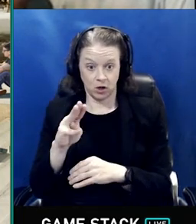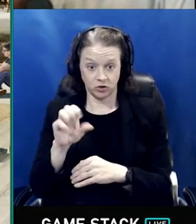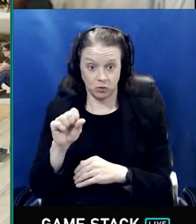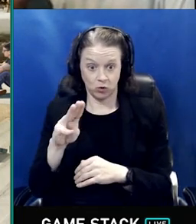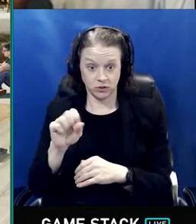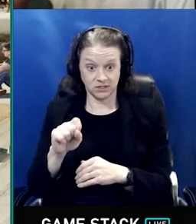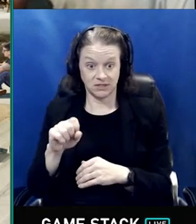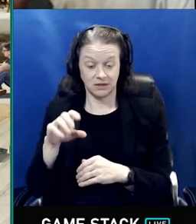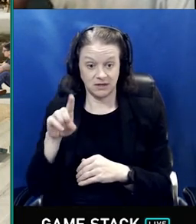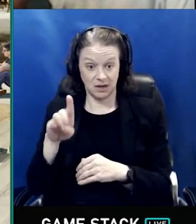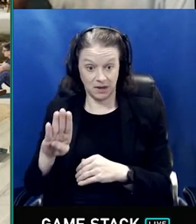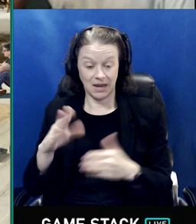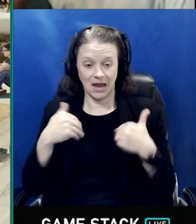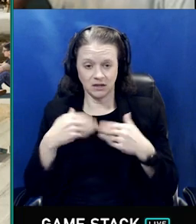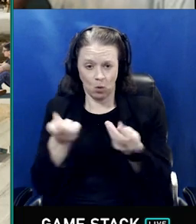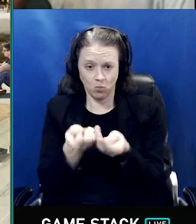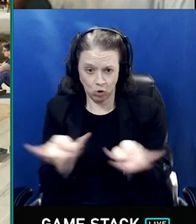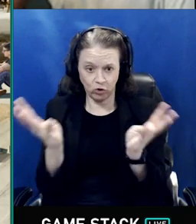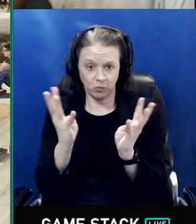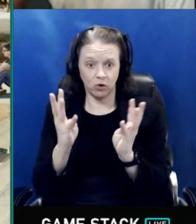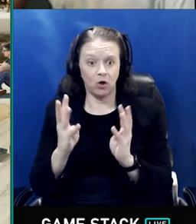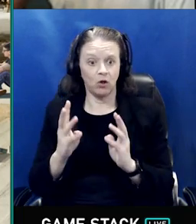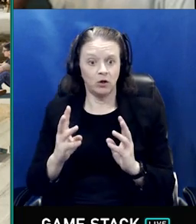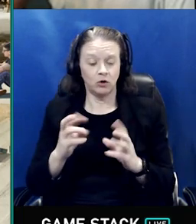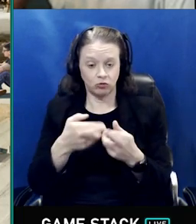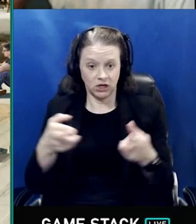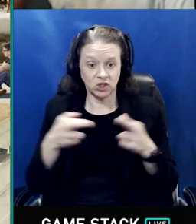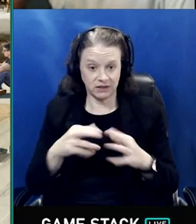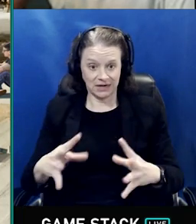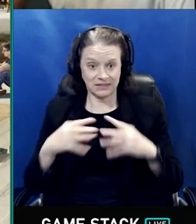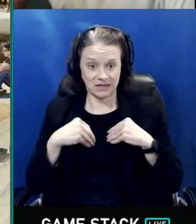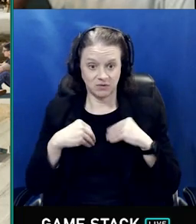writes, both reads and writes are very fast for their users.